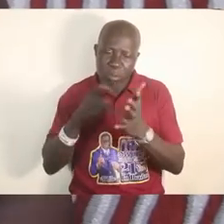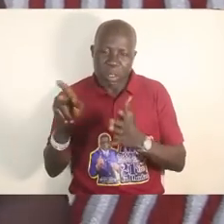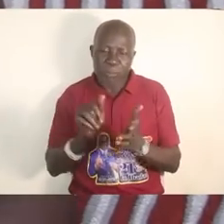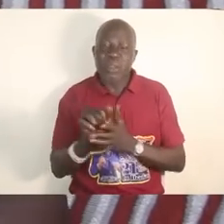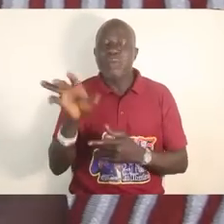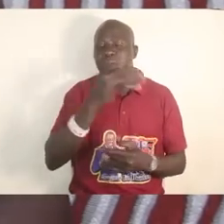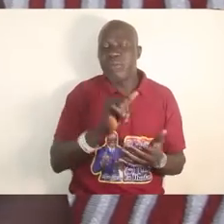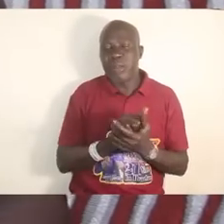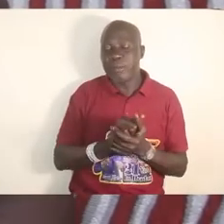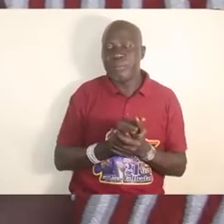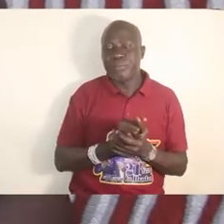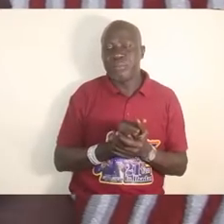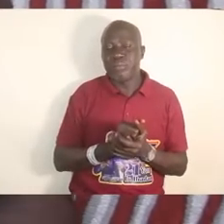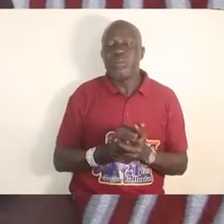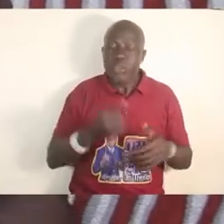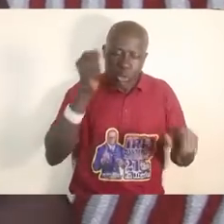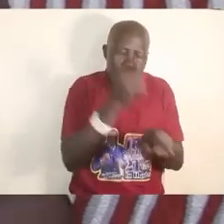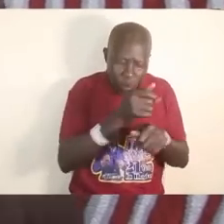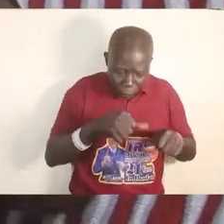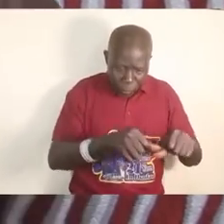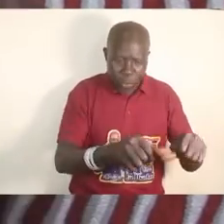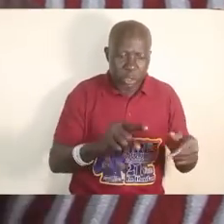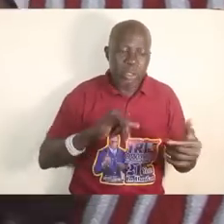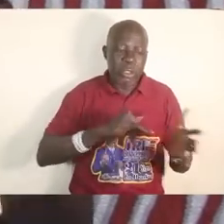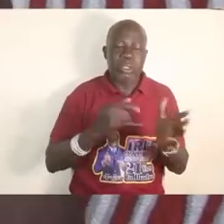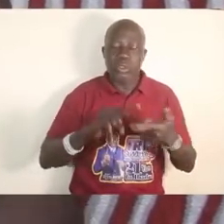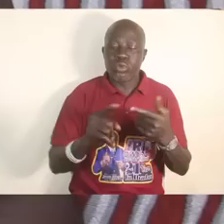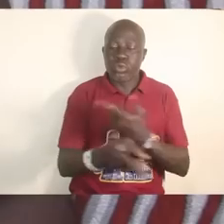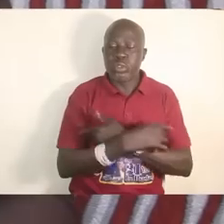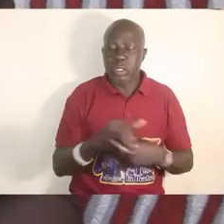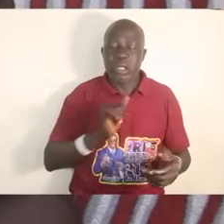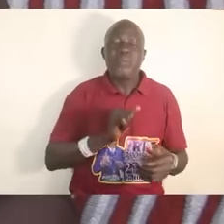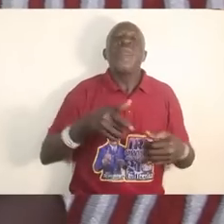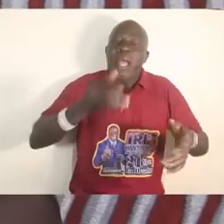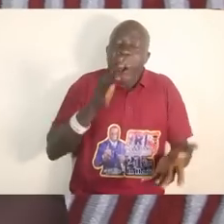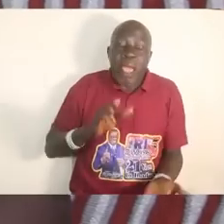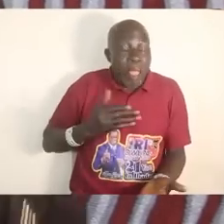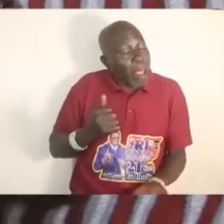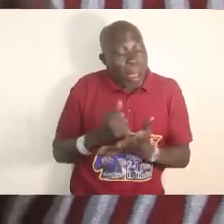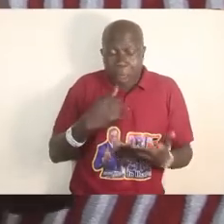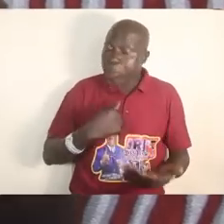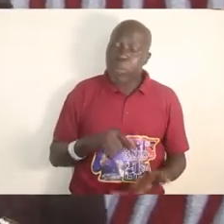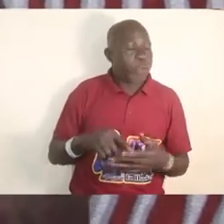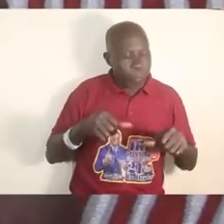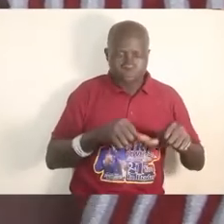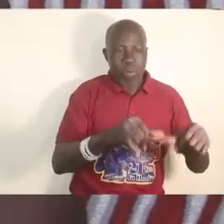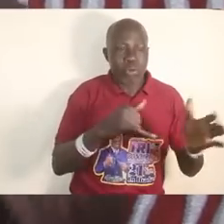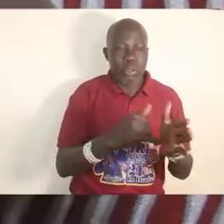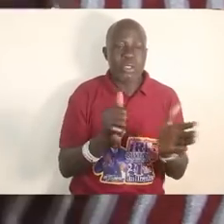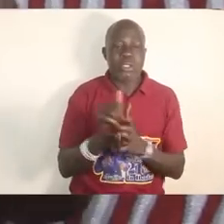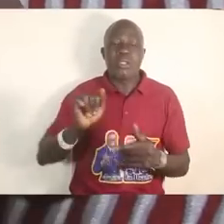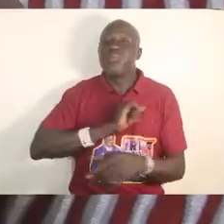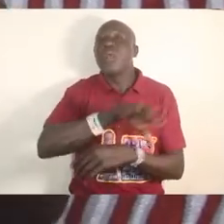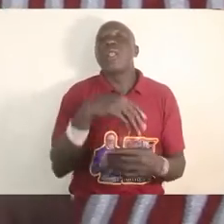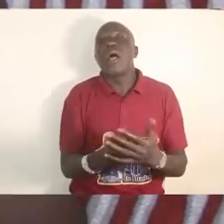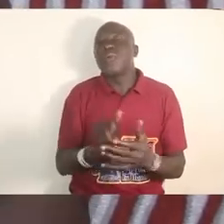blue. But verify it. They verify it. And not follow it. Follow it today, Edo. Follow it. Everyone follow it. Let me to follow it. You that man, no. That's account. So,